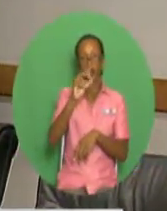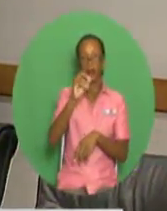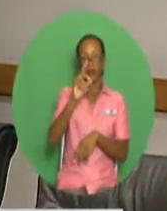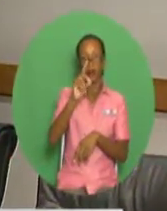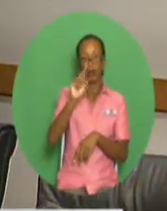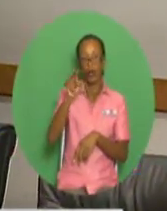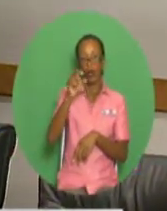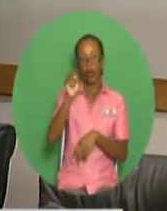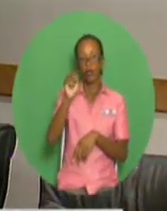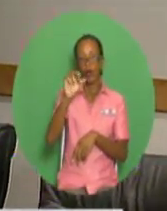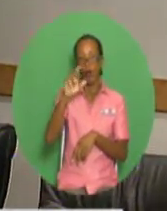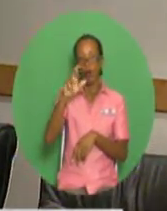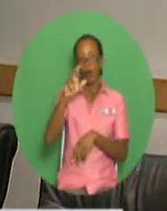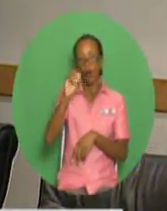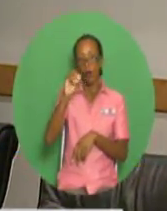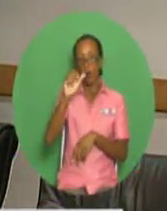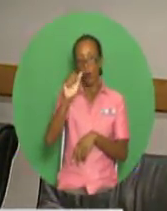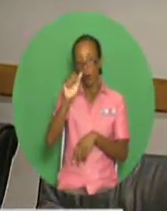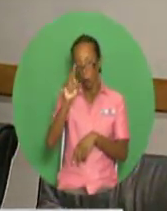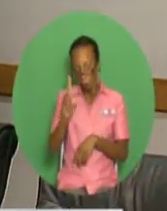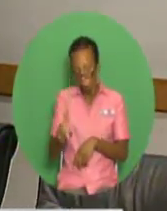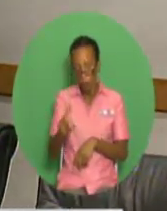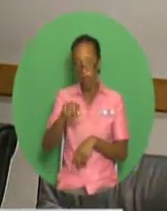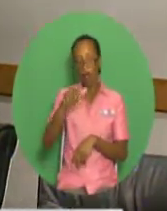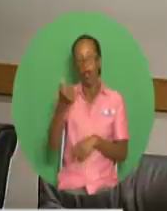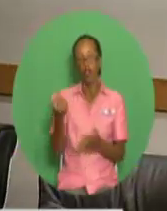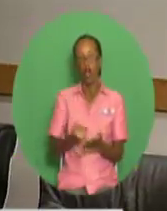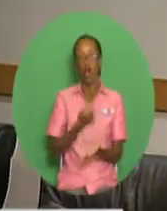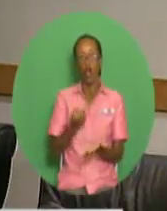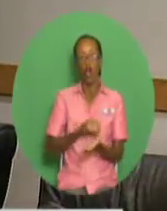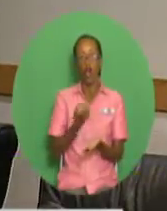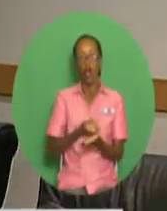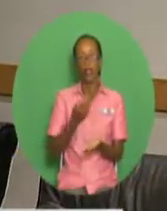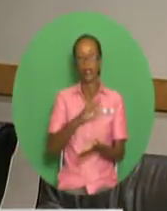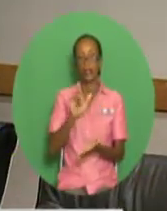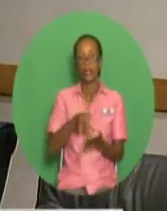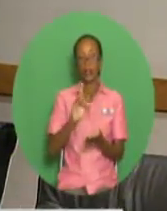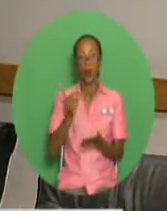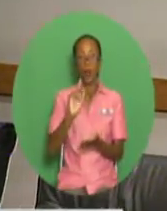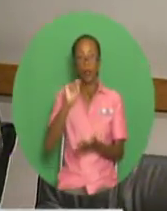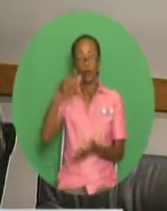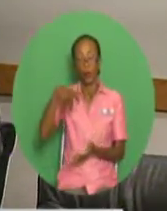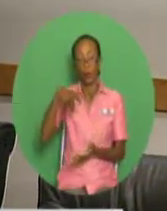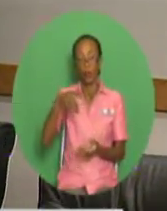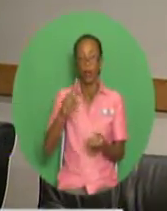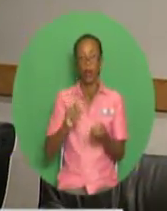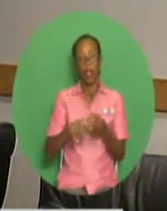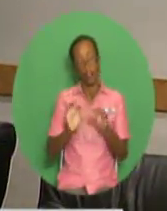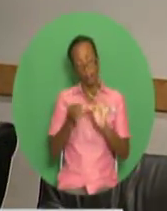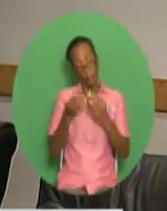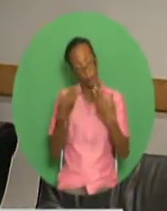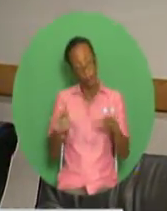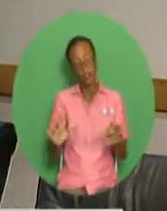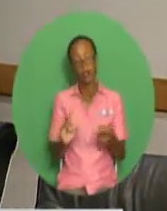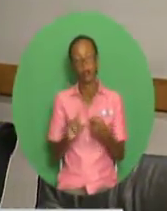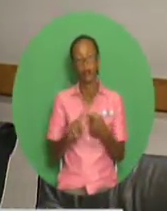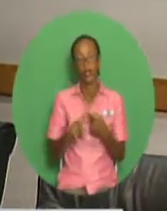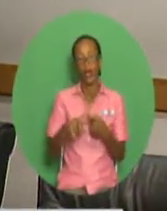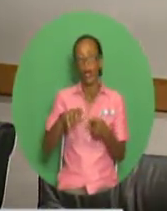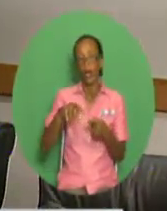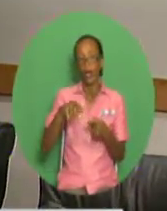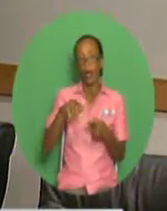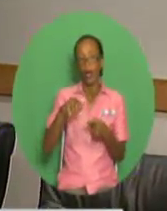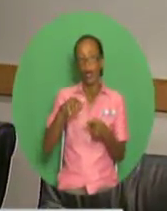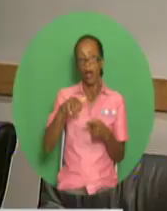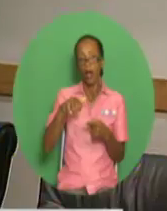that ribbon cutting soon. The Hockey Center by Tuna Puna seat by Eddie Hart ground. We did a total upgrade. We had some